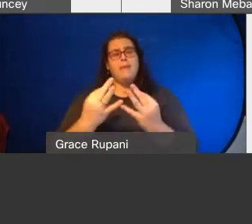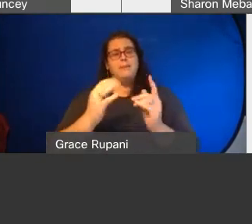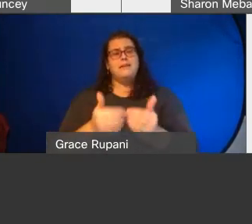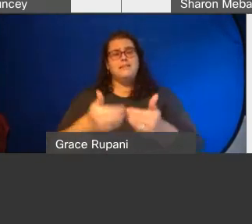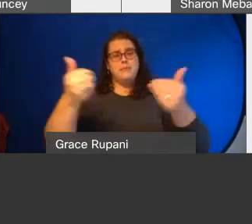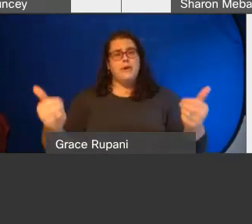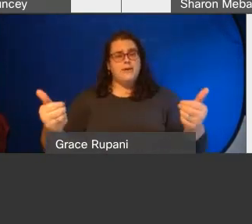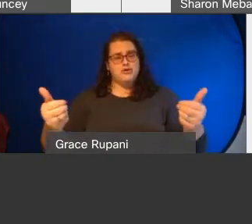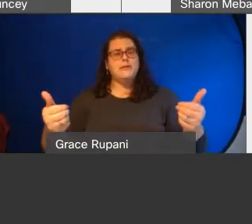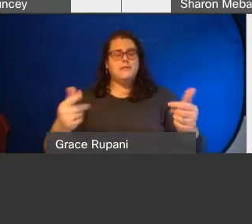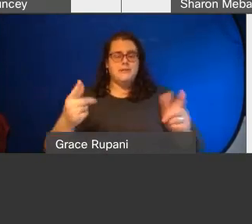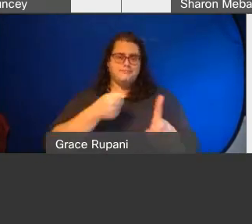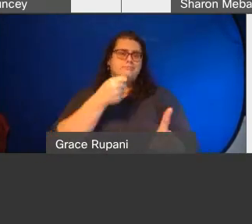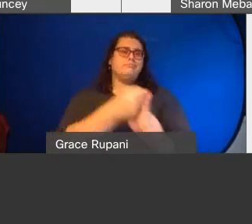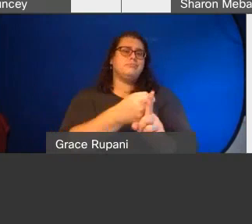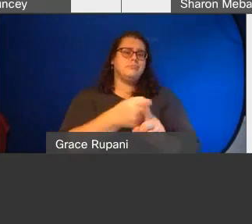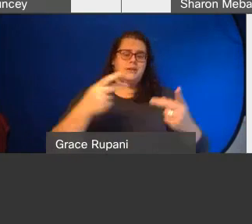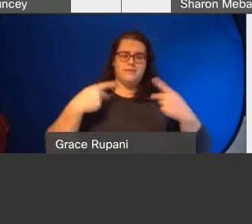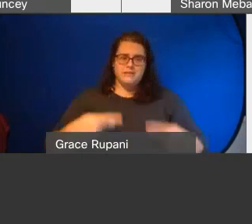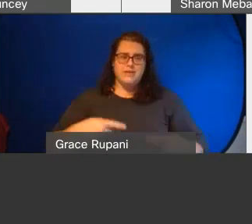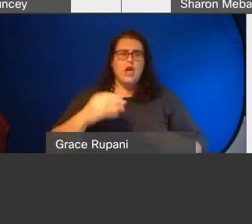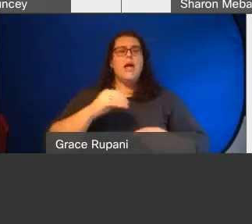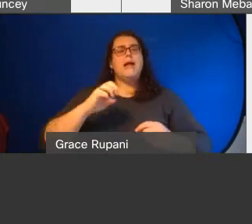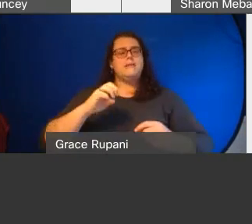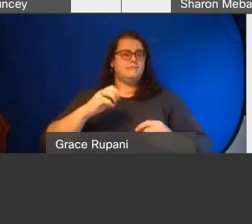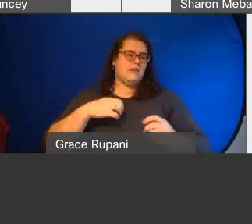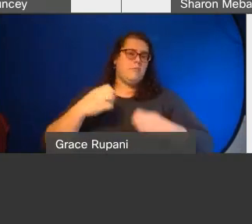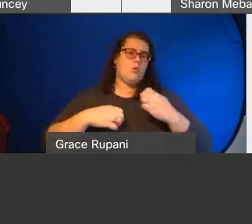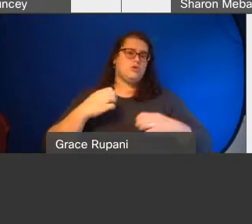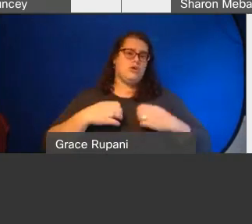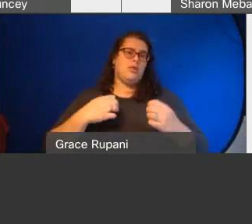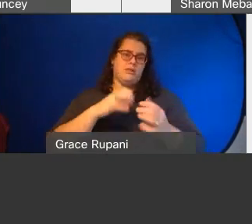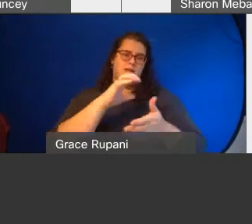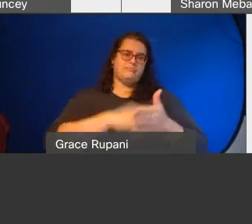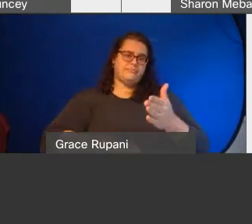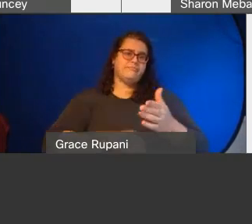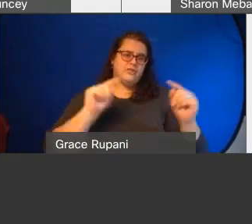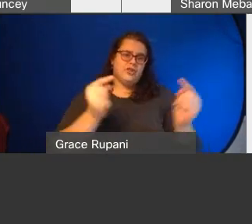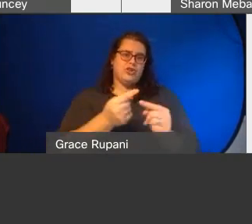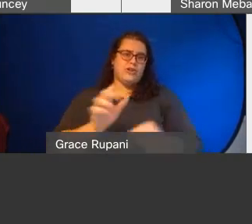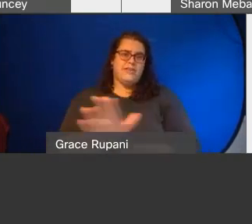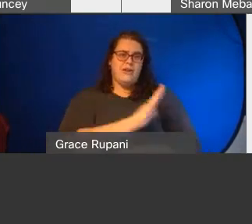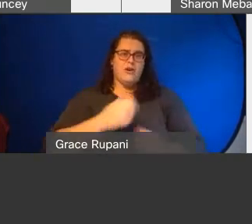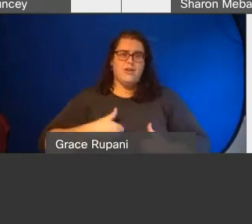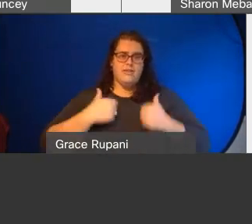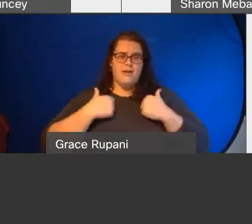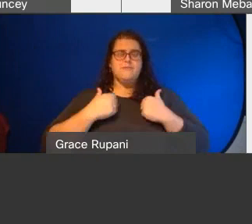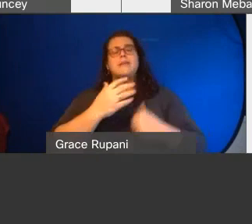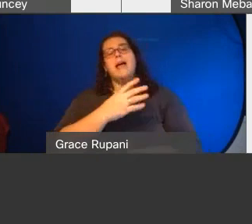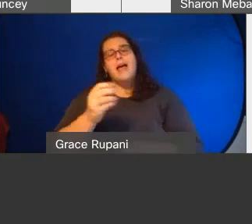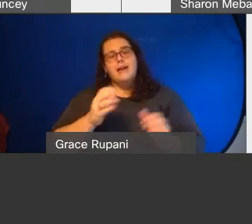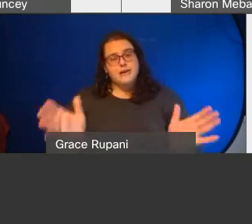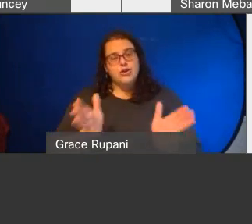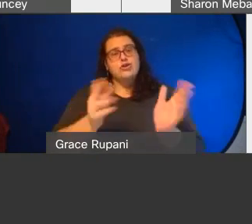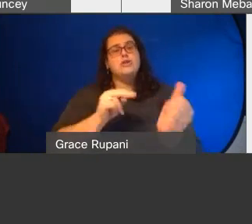on residents. Among other things, it states that nursing homes should accommodate and support indoor visitation,